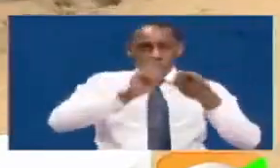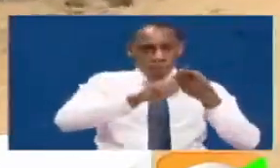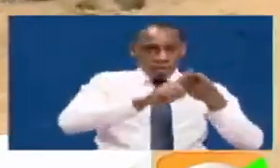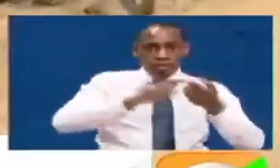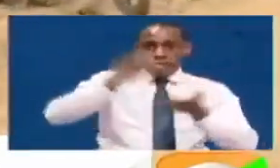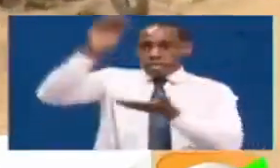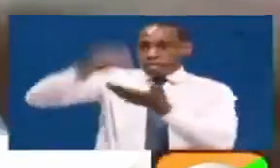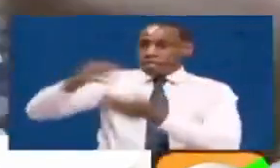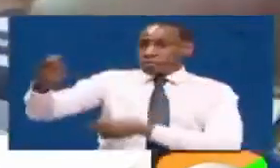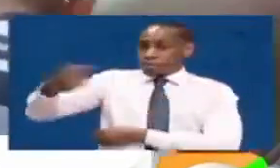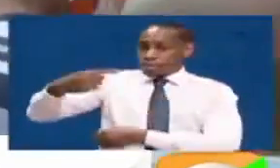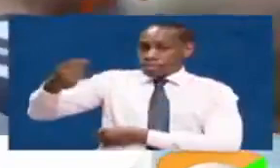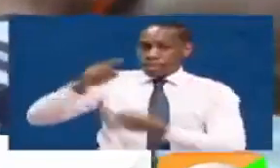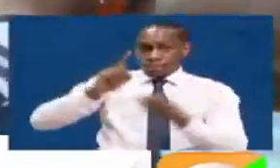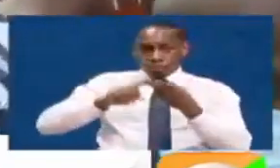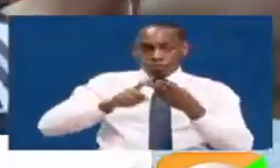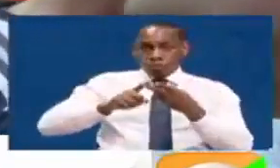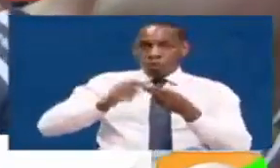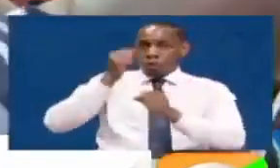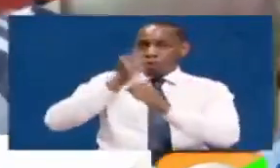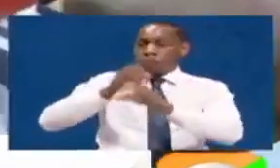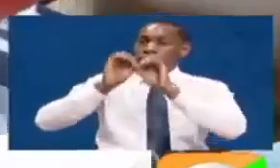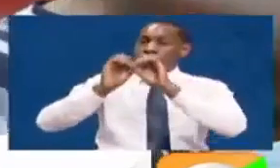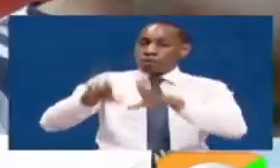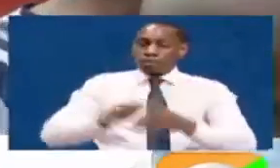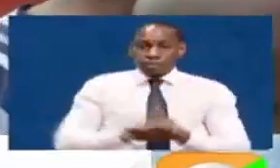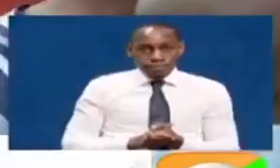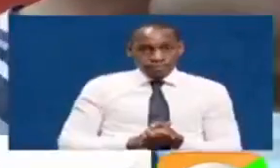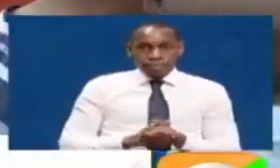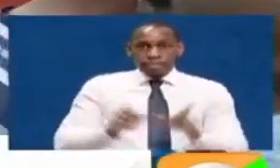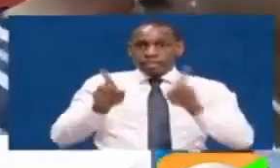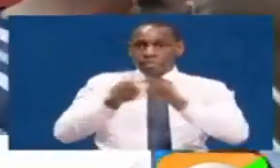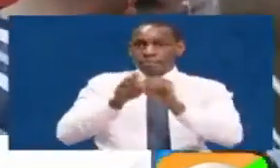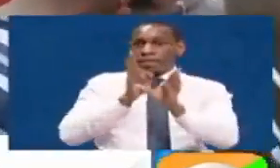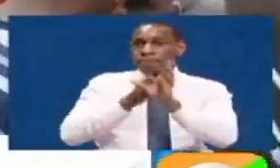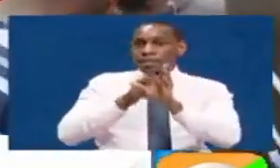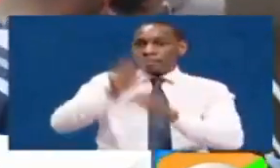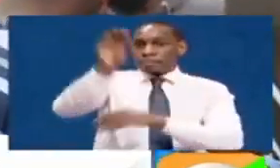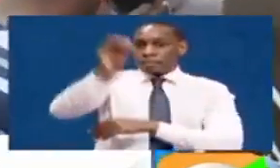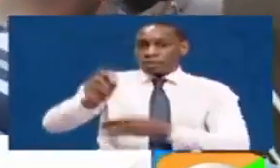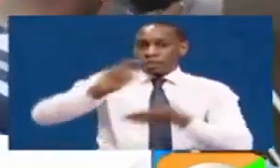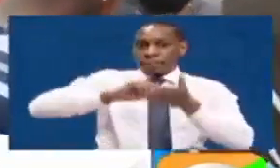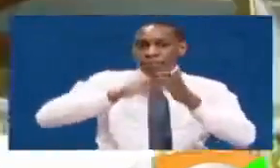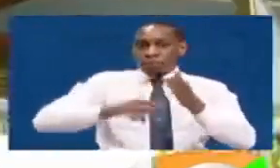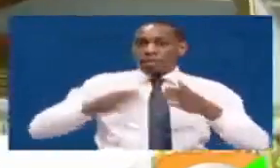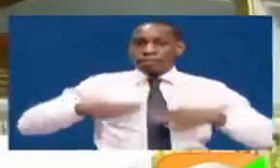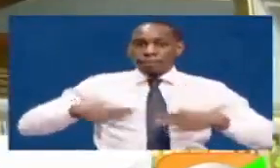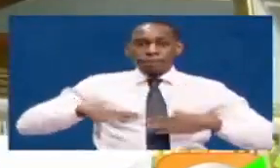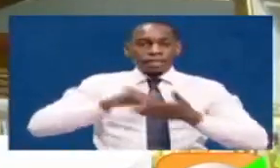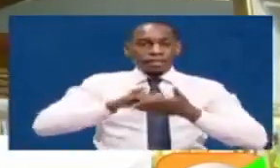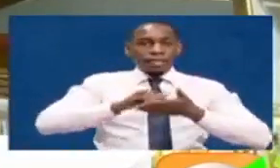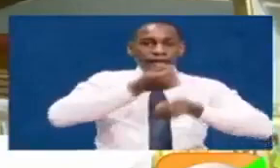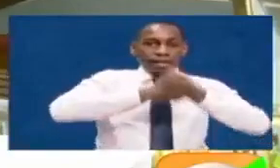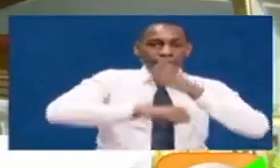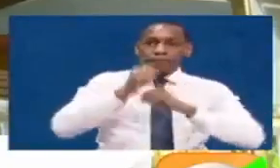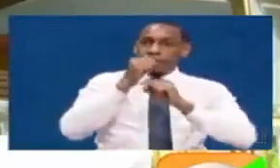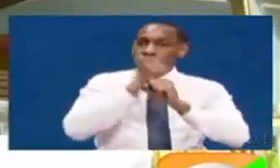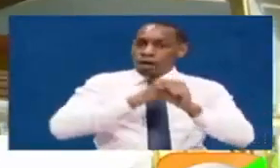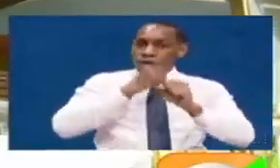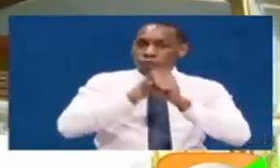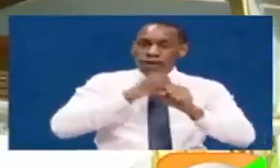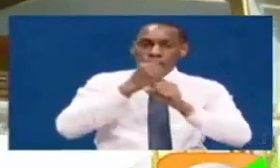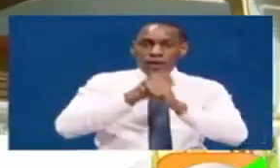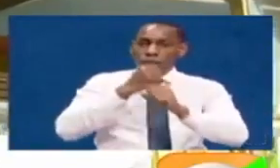either reduced income or temporary loss of job. The participation rate, meaning people actively involved in the labor force